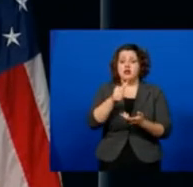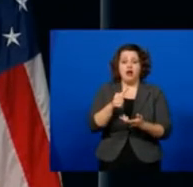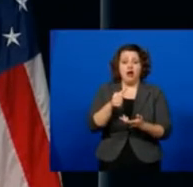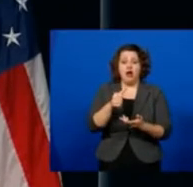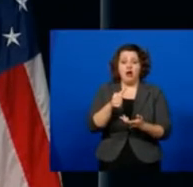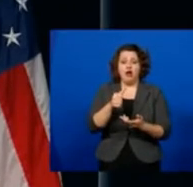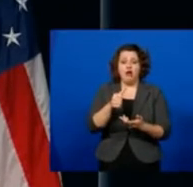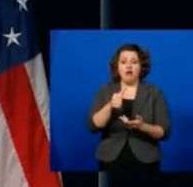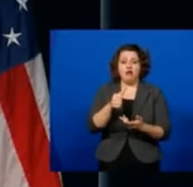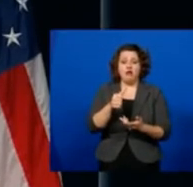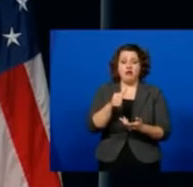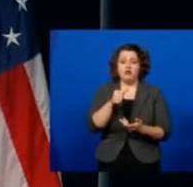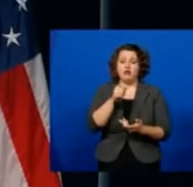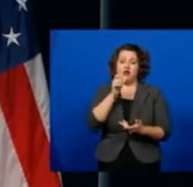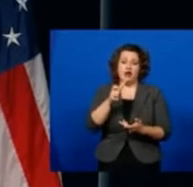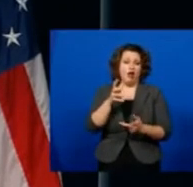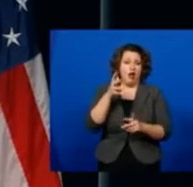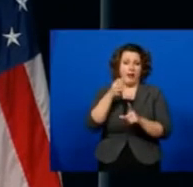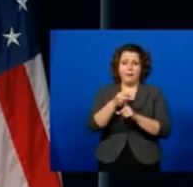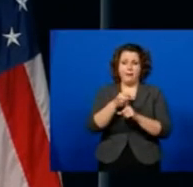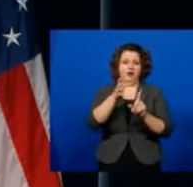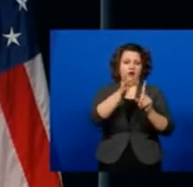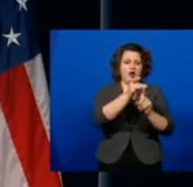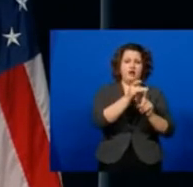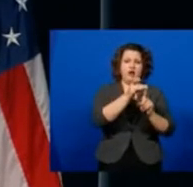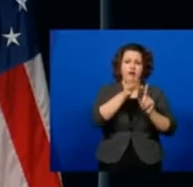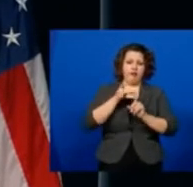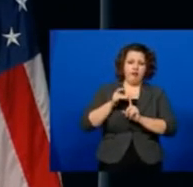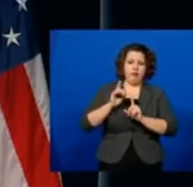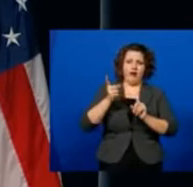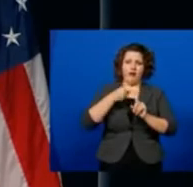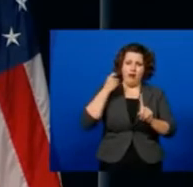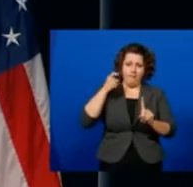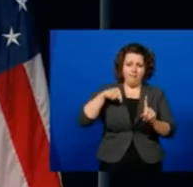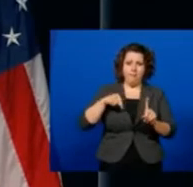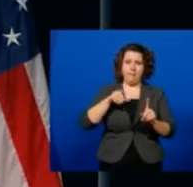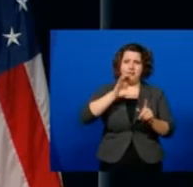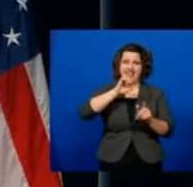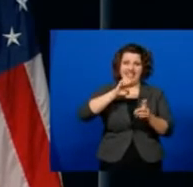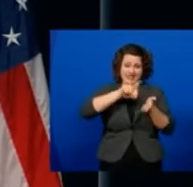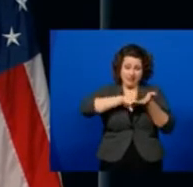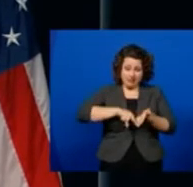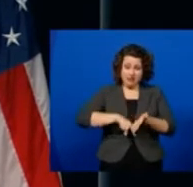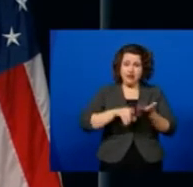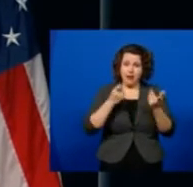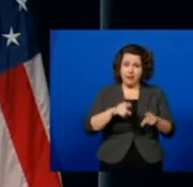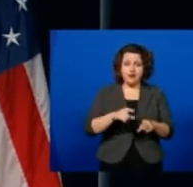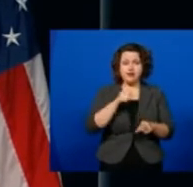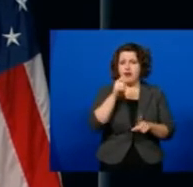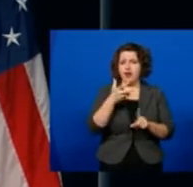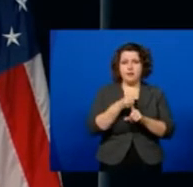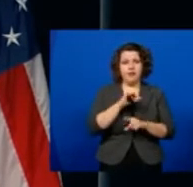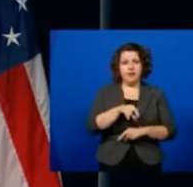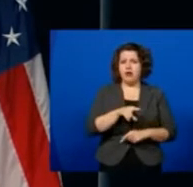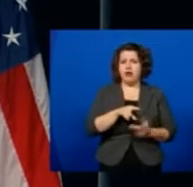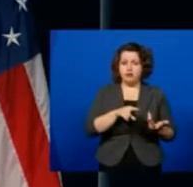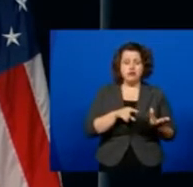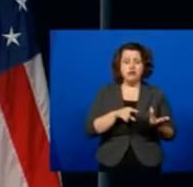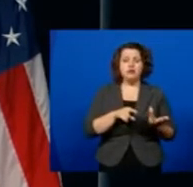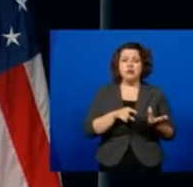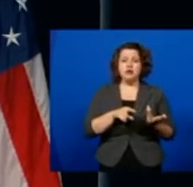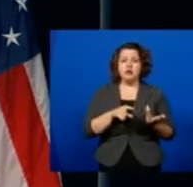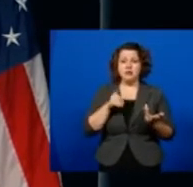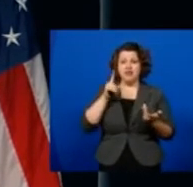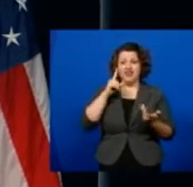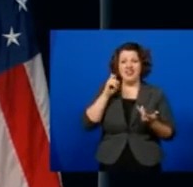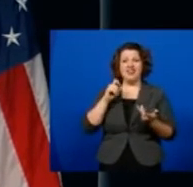the contact tracing and the case investigation that takes place with the Iowa Department of